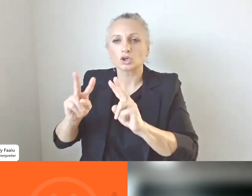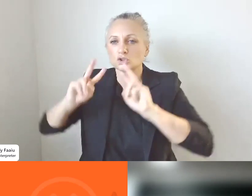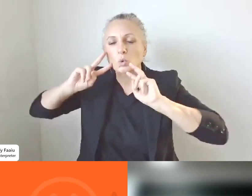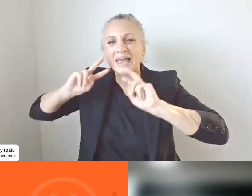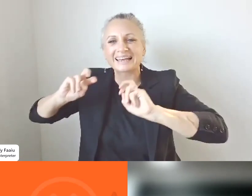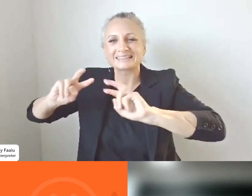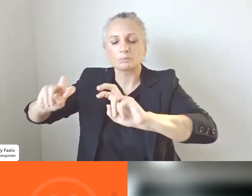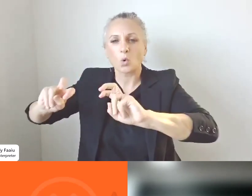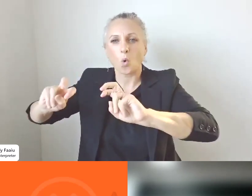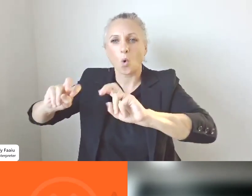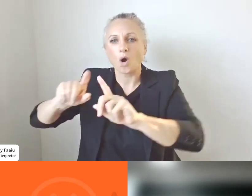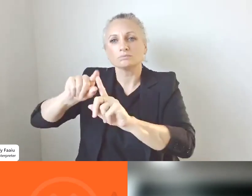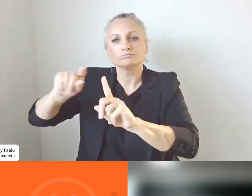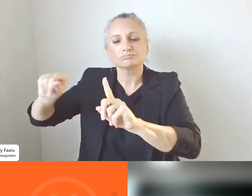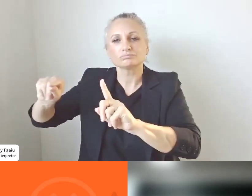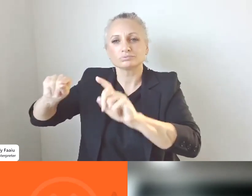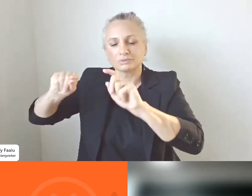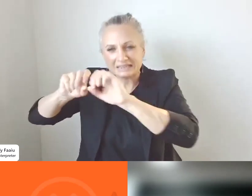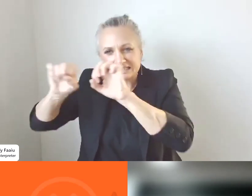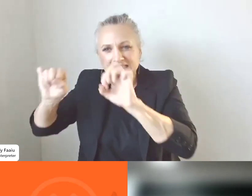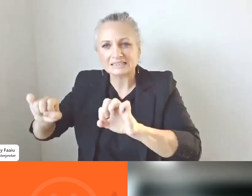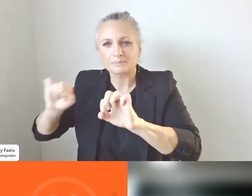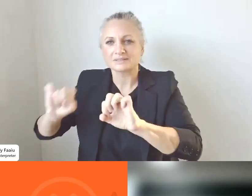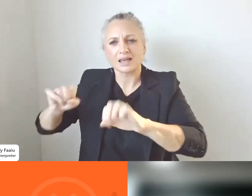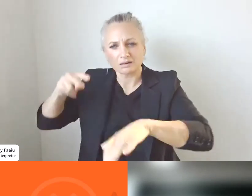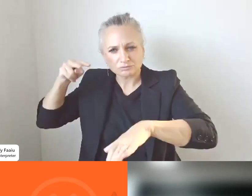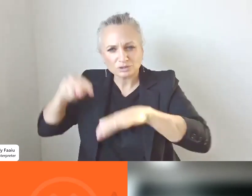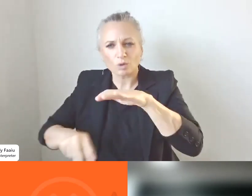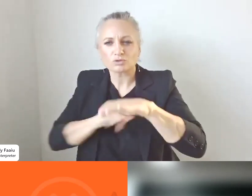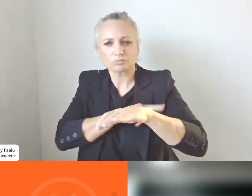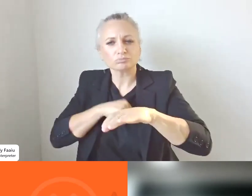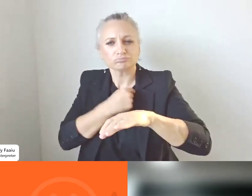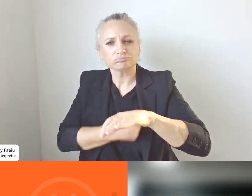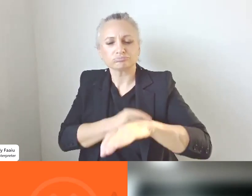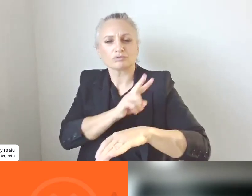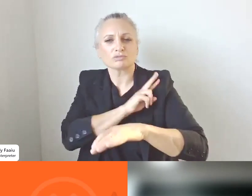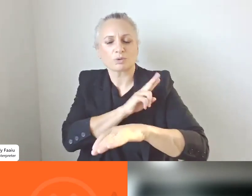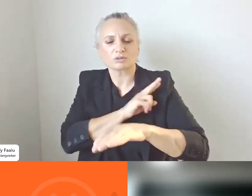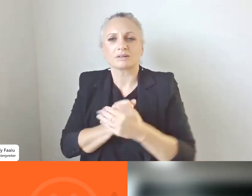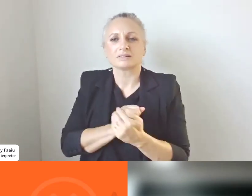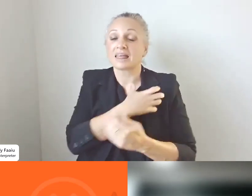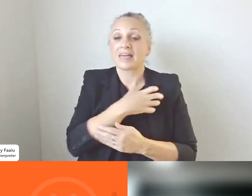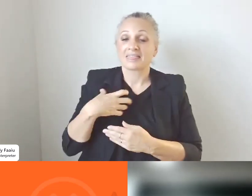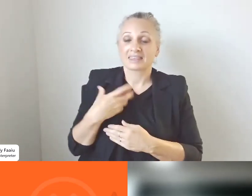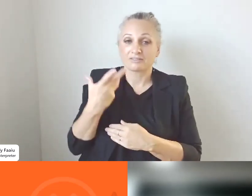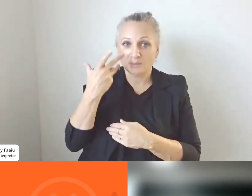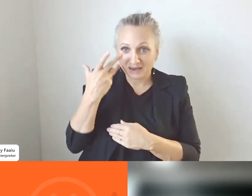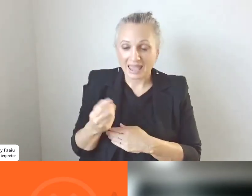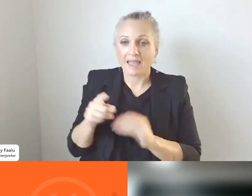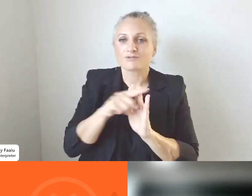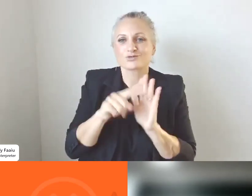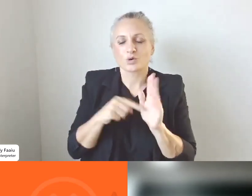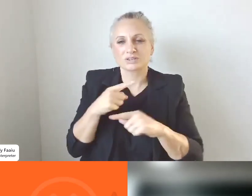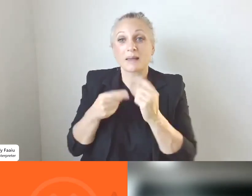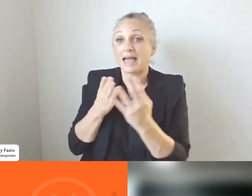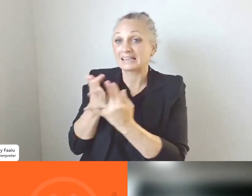responsible. The guidelines have a specific section on accessibility, which sets out how to enable the benefits of AI for